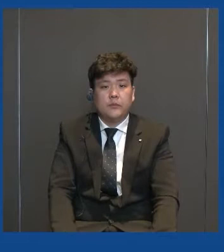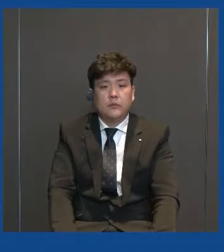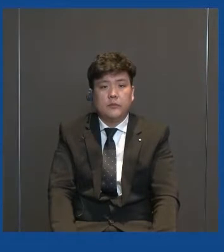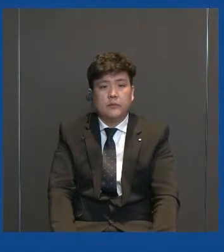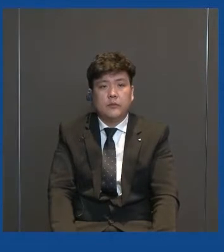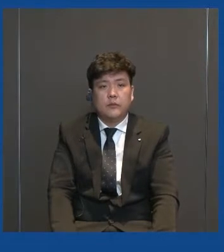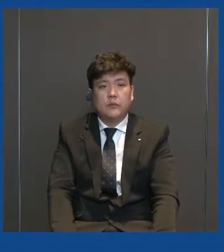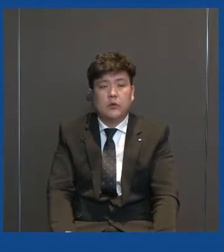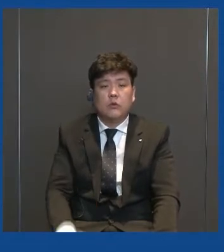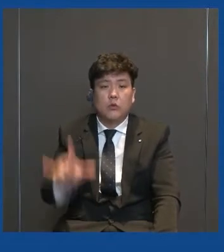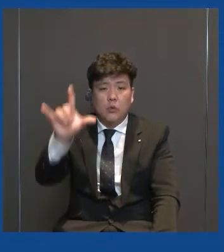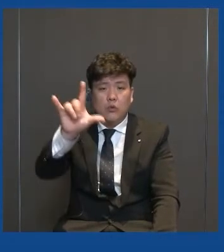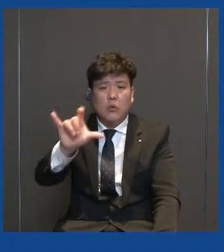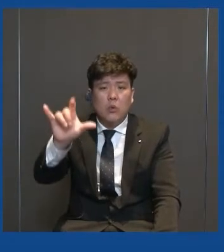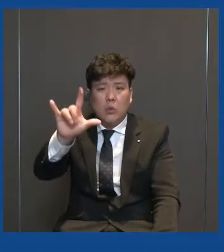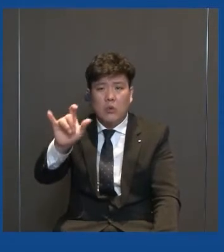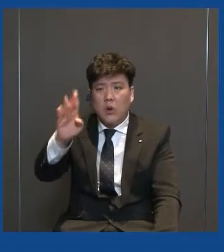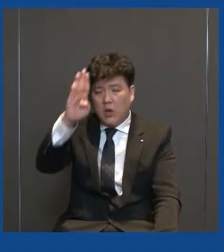COVID-19.